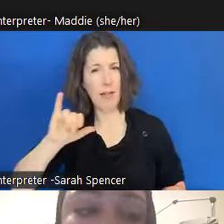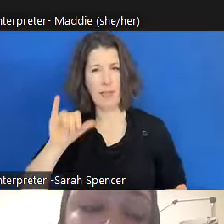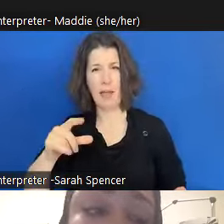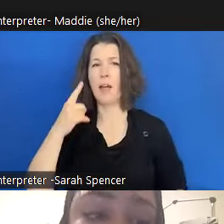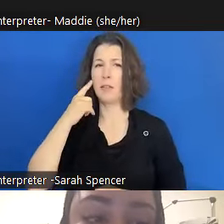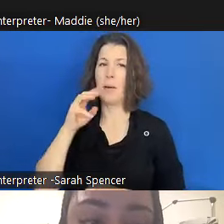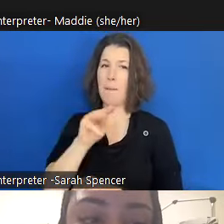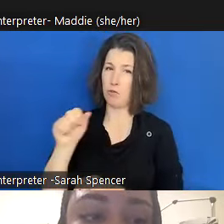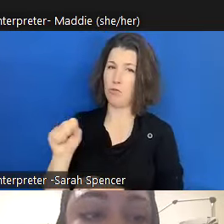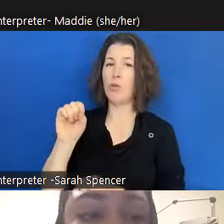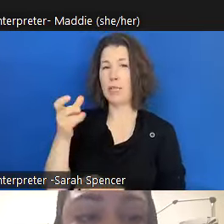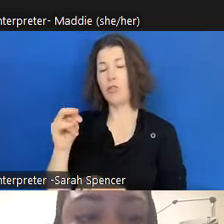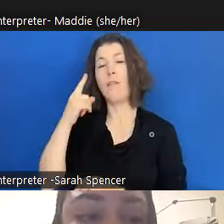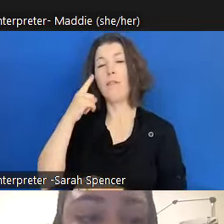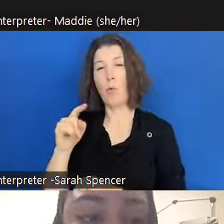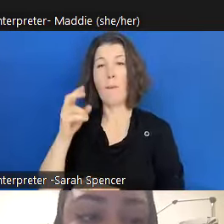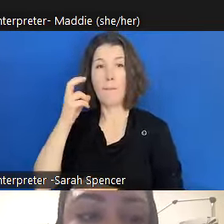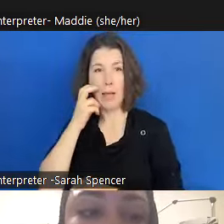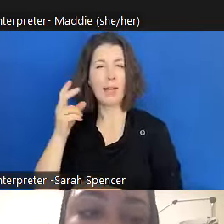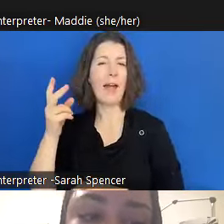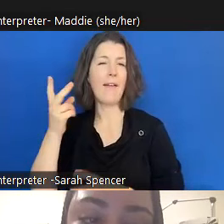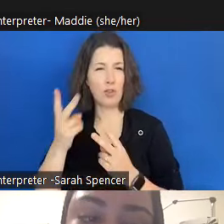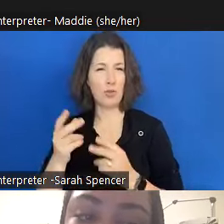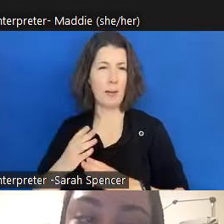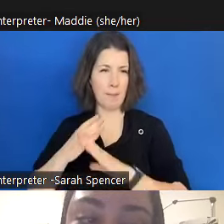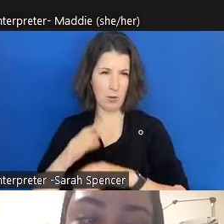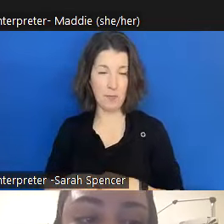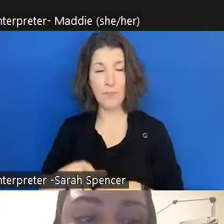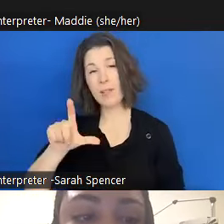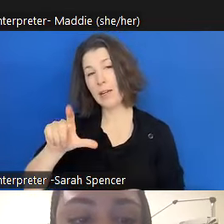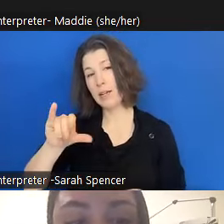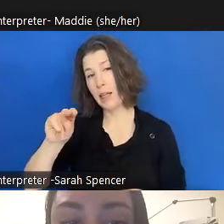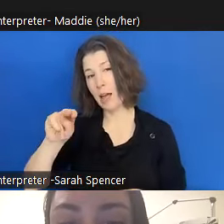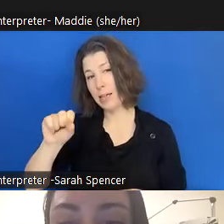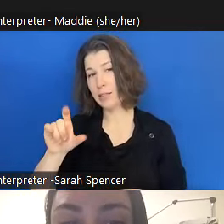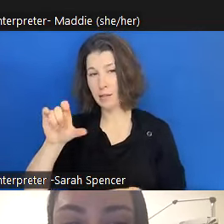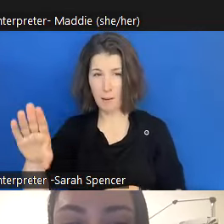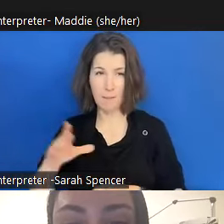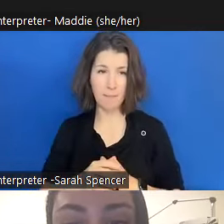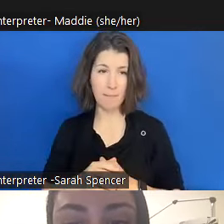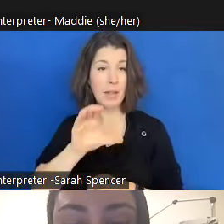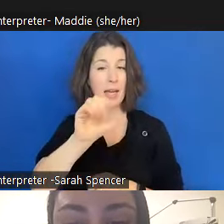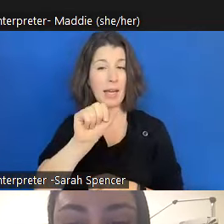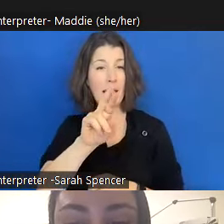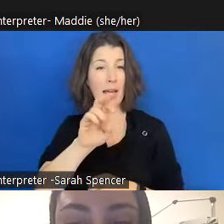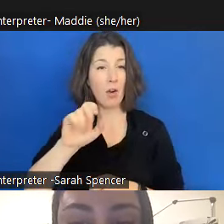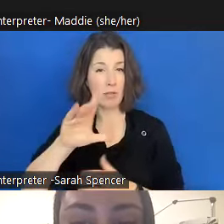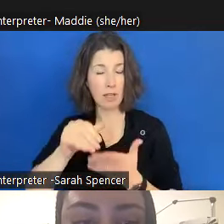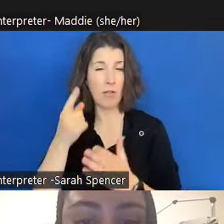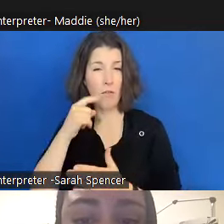have Lions Club, and then centers like the Carroll Center for the Blind and Perkins School for the Blind.